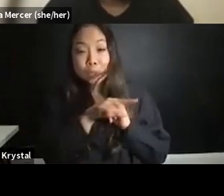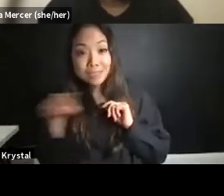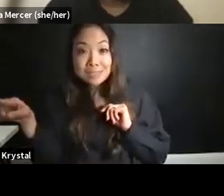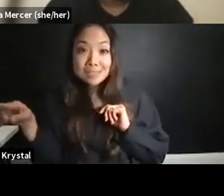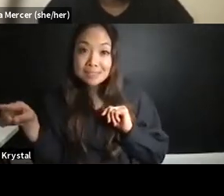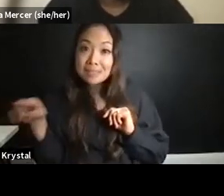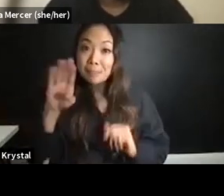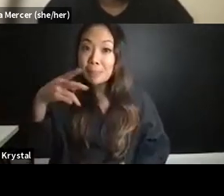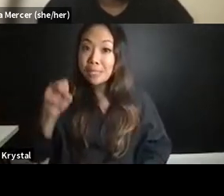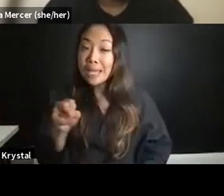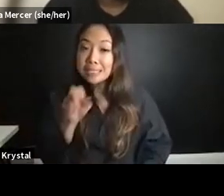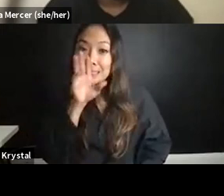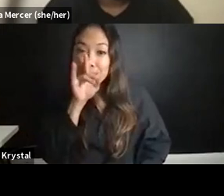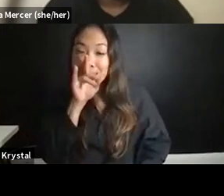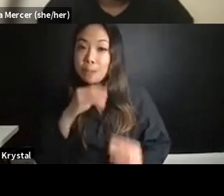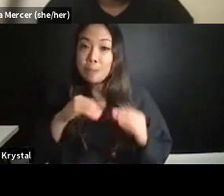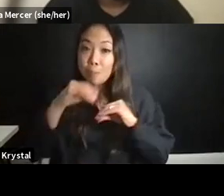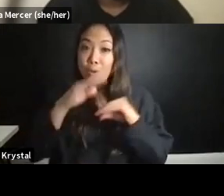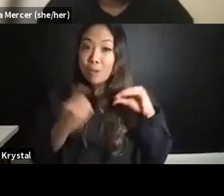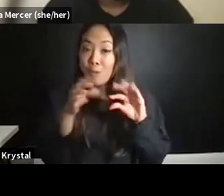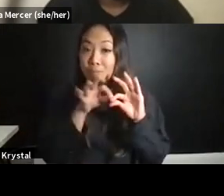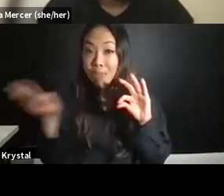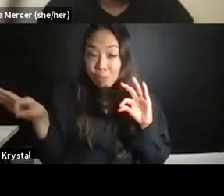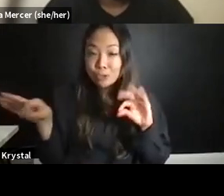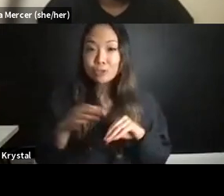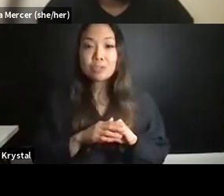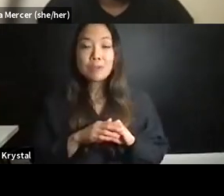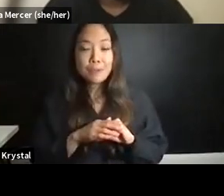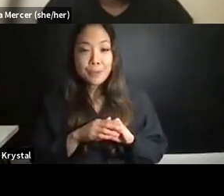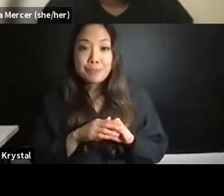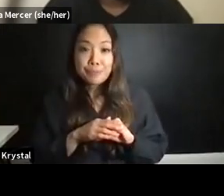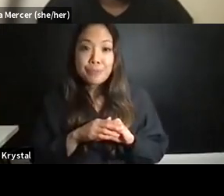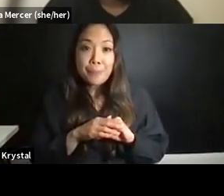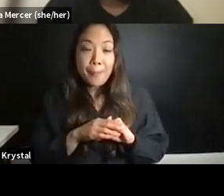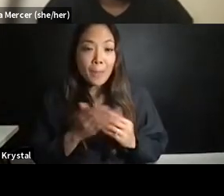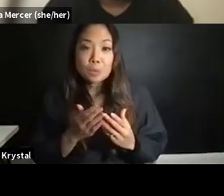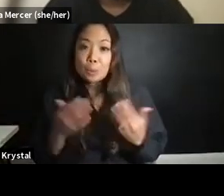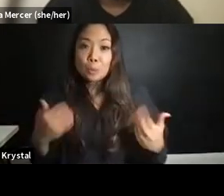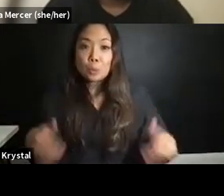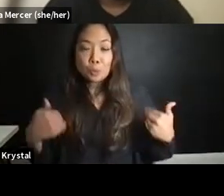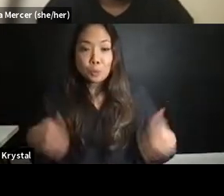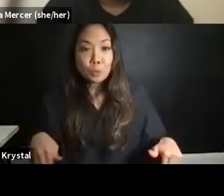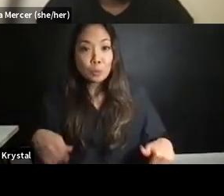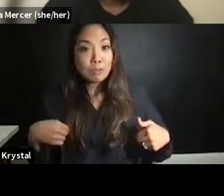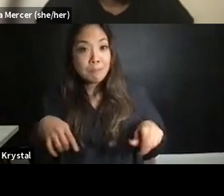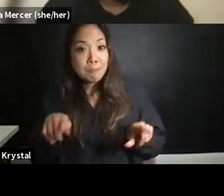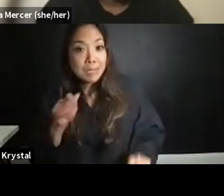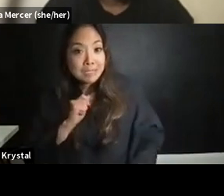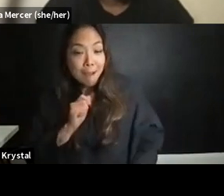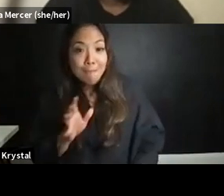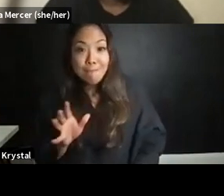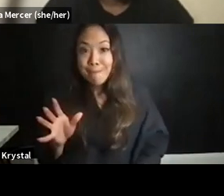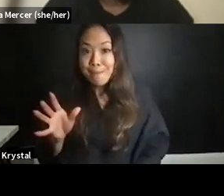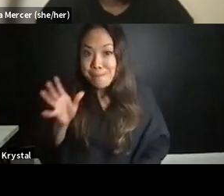one language and so it is incredibly difficult um as a parent who is well-resourced